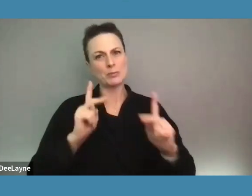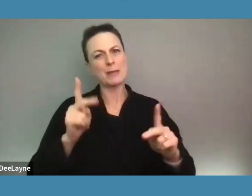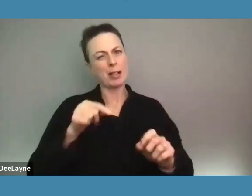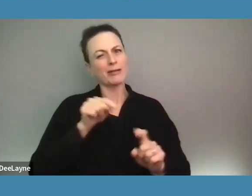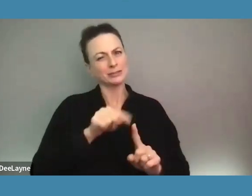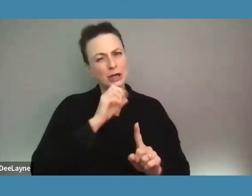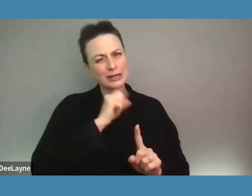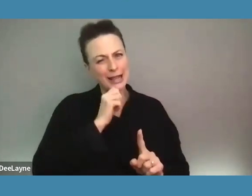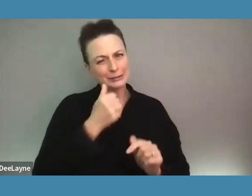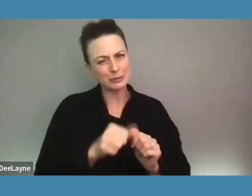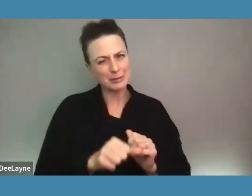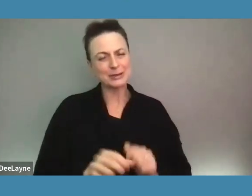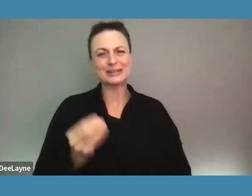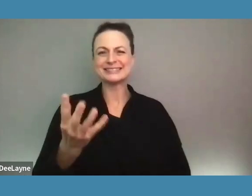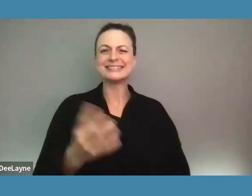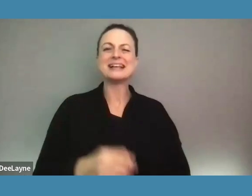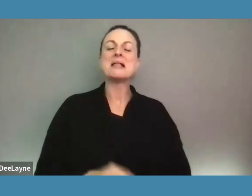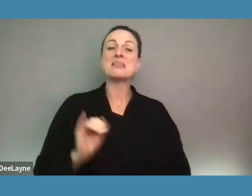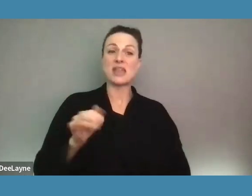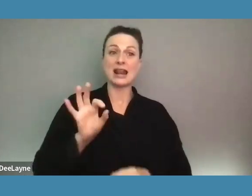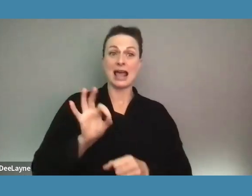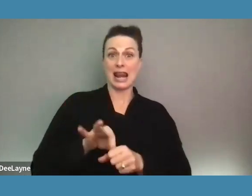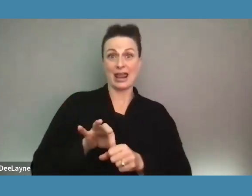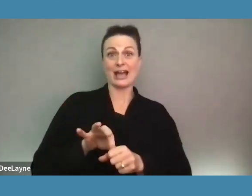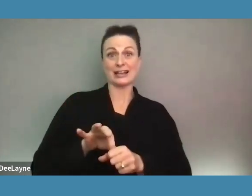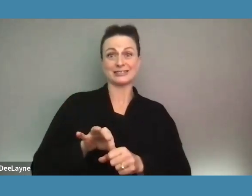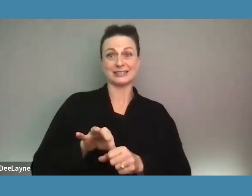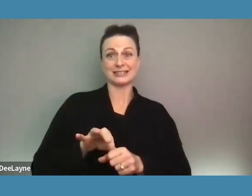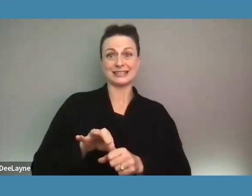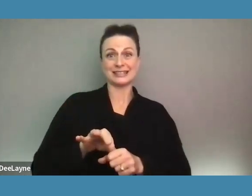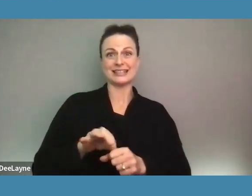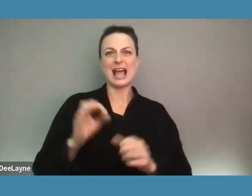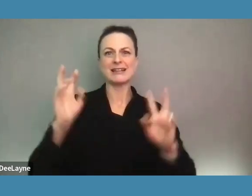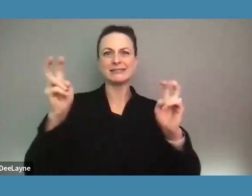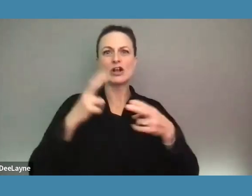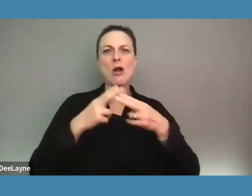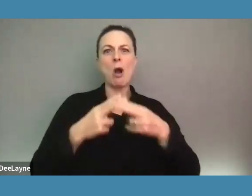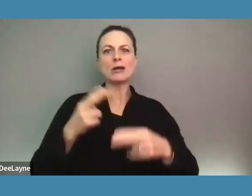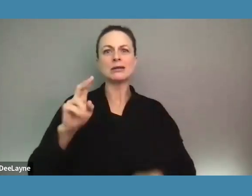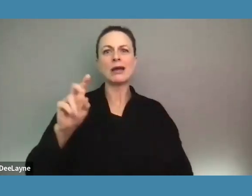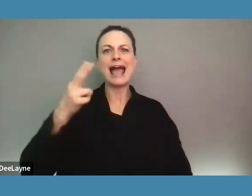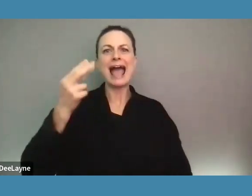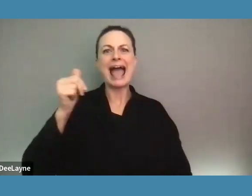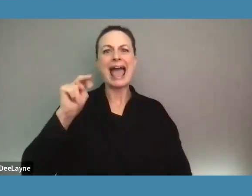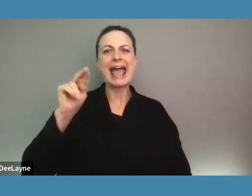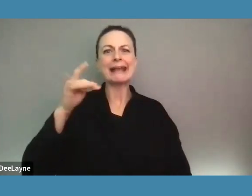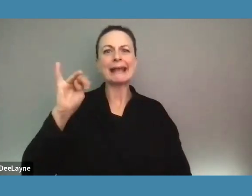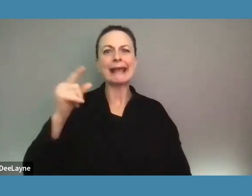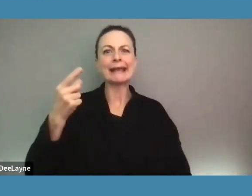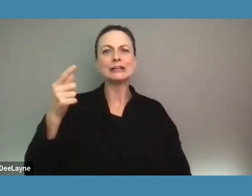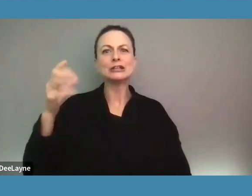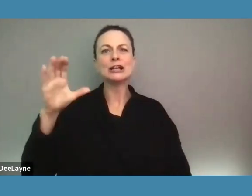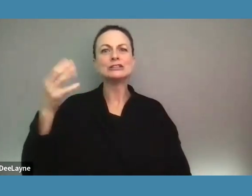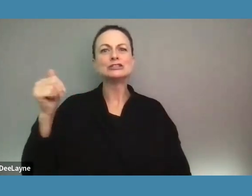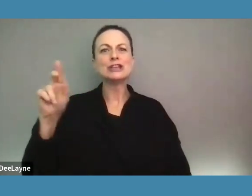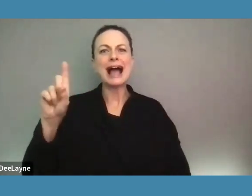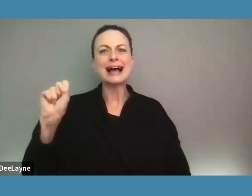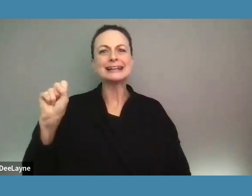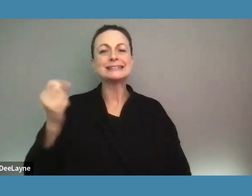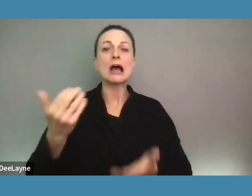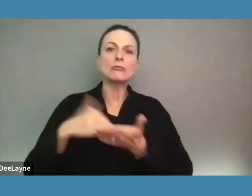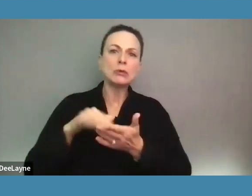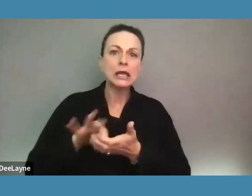remember that election and hanging chads and recounts, and just an election that didn't